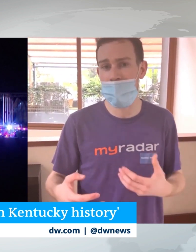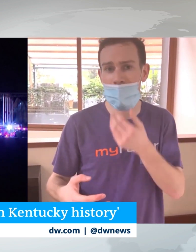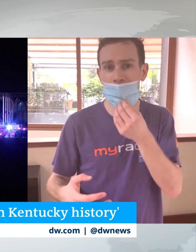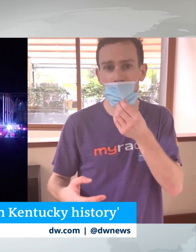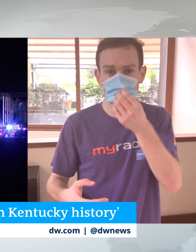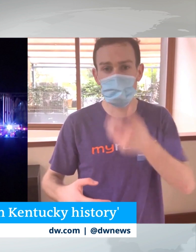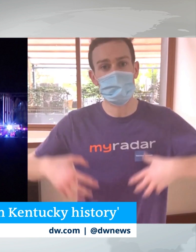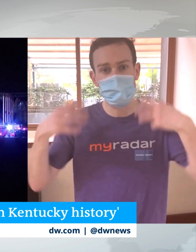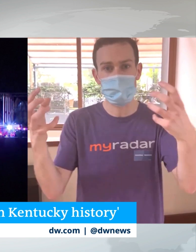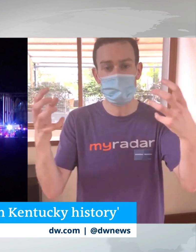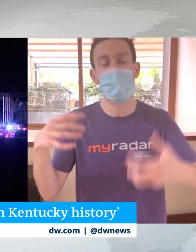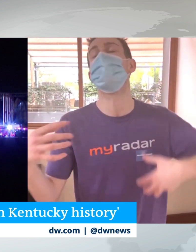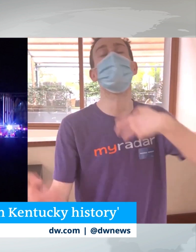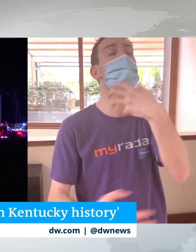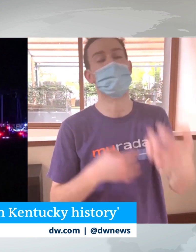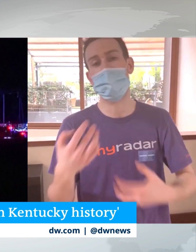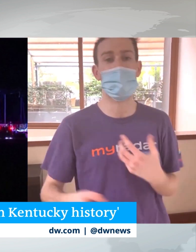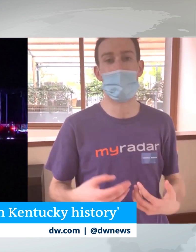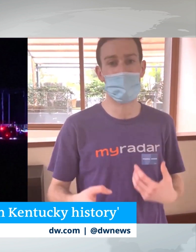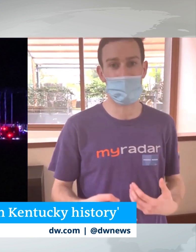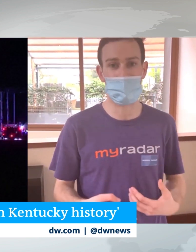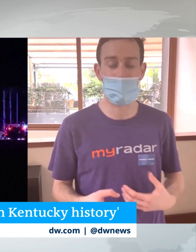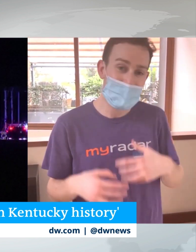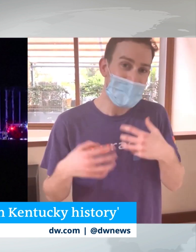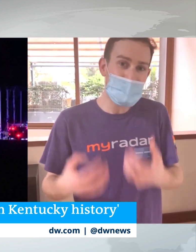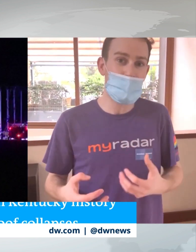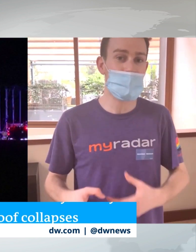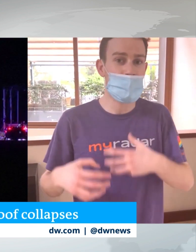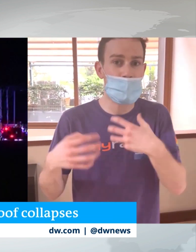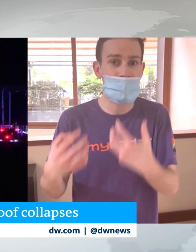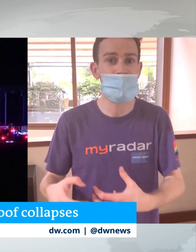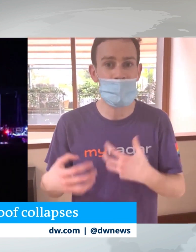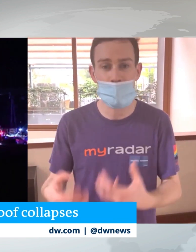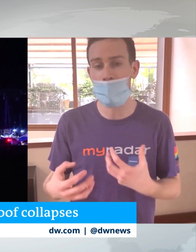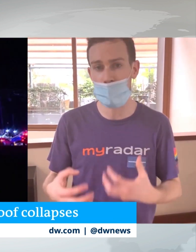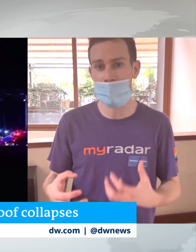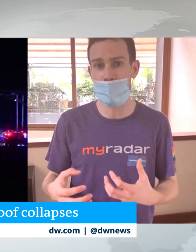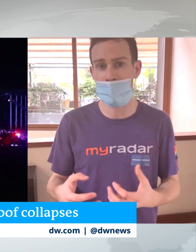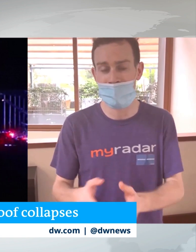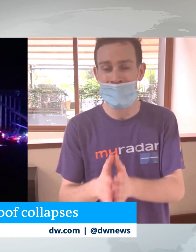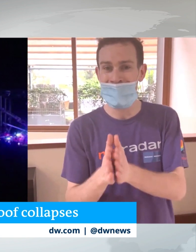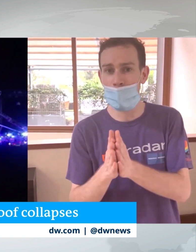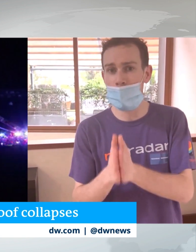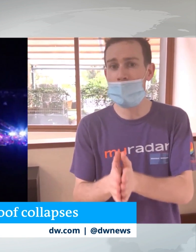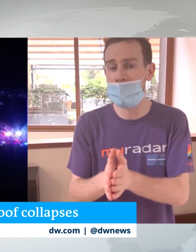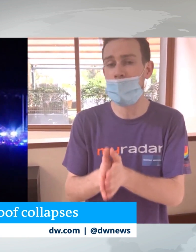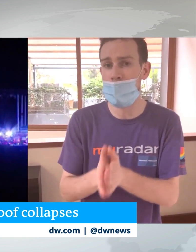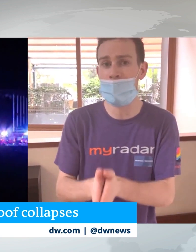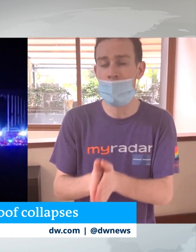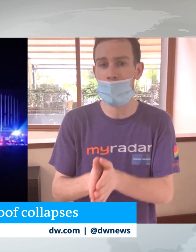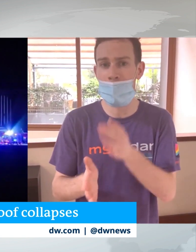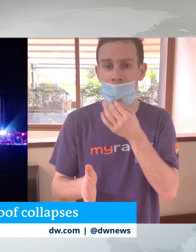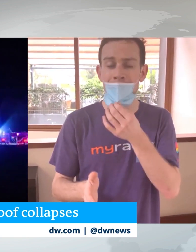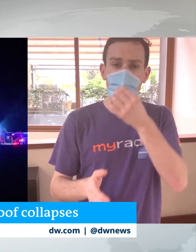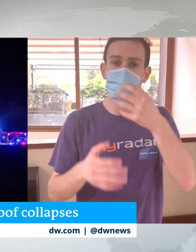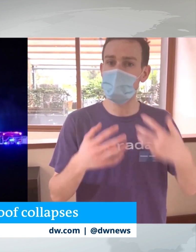occur with this setup because there wasn't a lot of juice, but there was so much spin in the atmosphere. So this wasn't your traditional, typical tornado event. I think one of the things that occurred